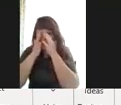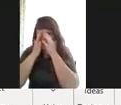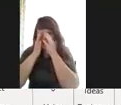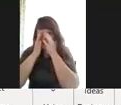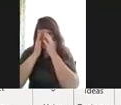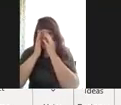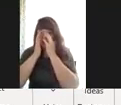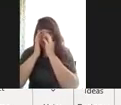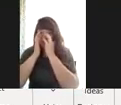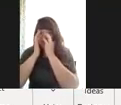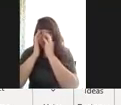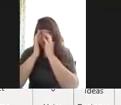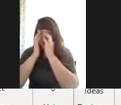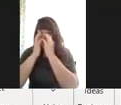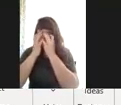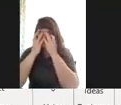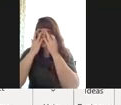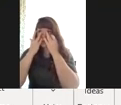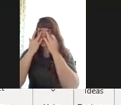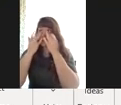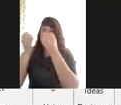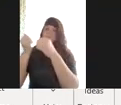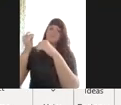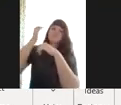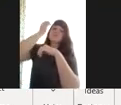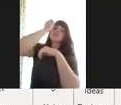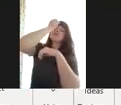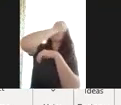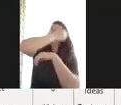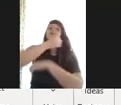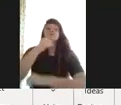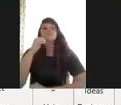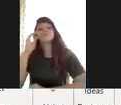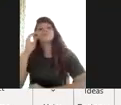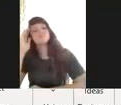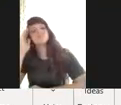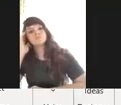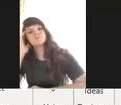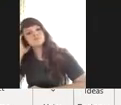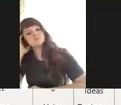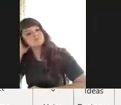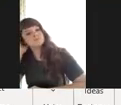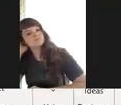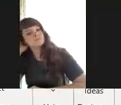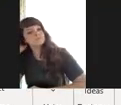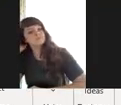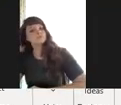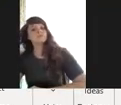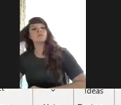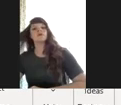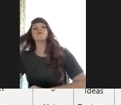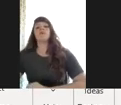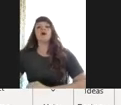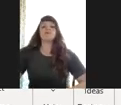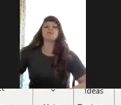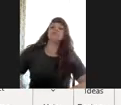Okay. So not much difference in what you're saying. You're doing fine. Okay, 5-6.